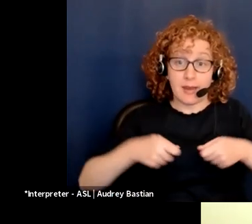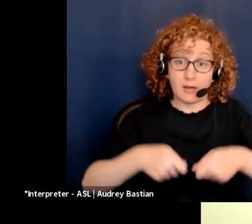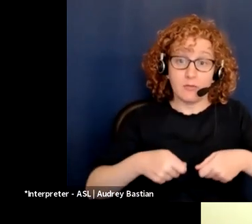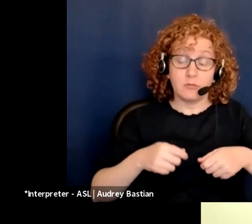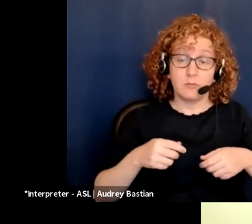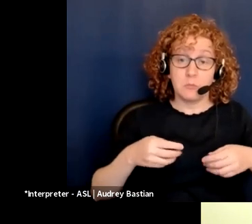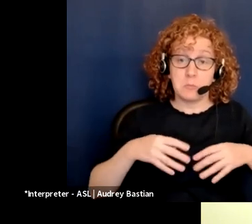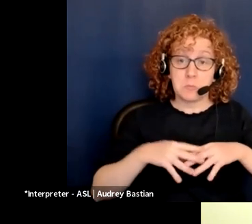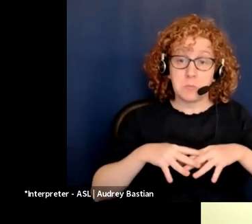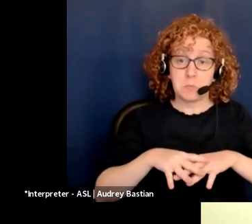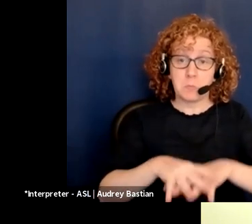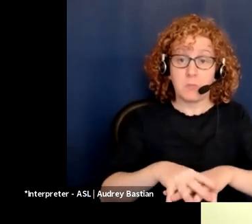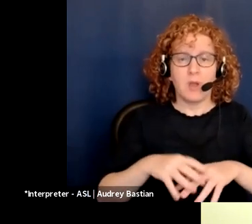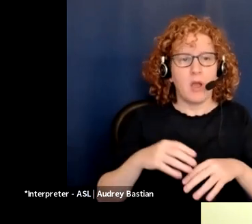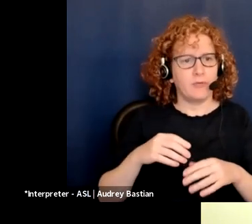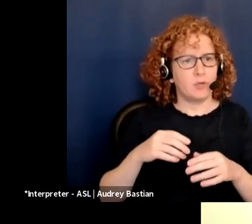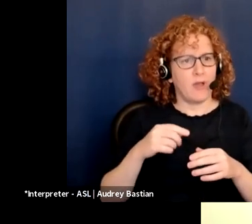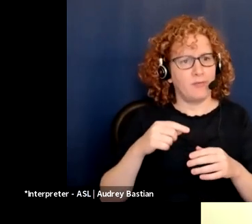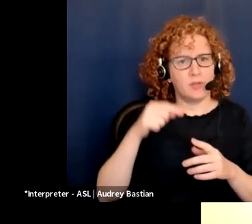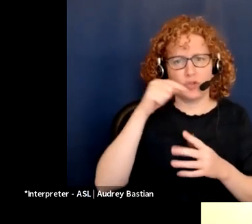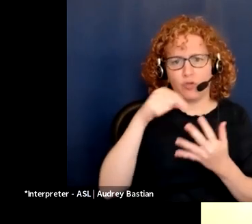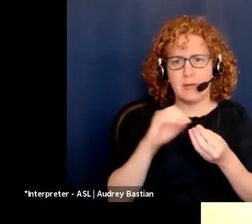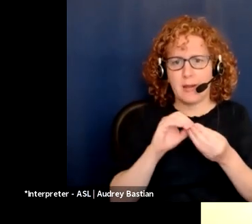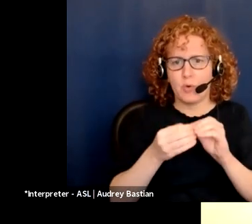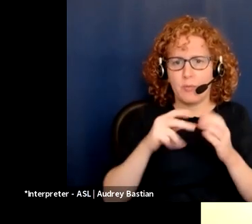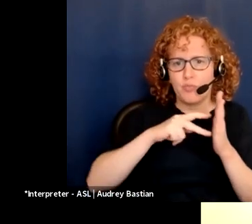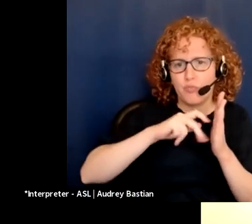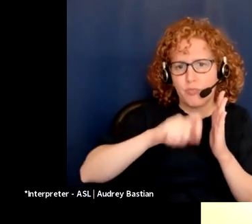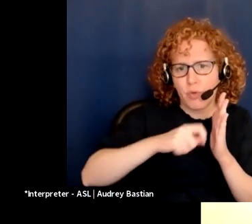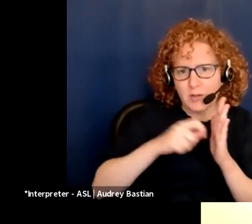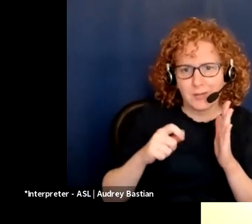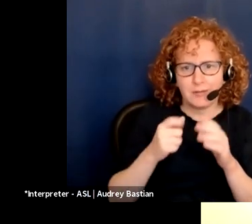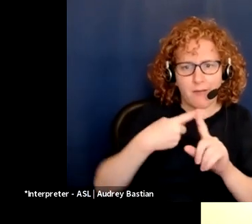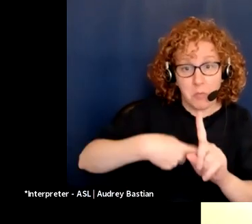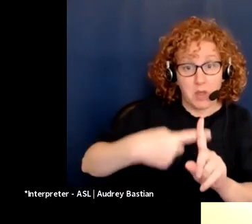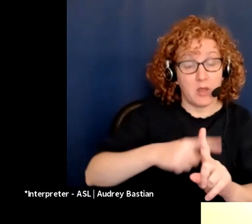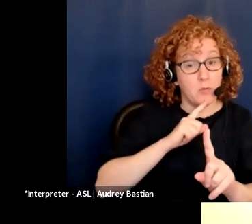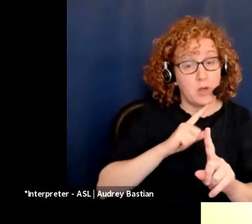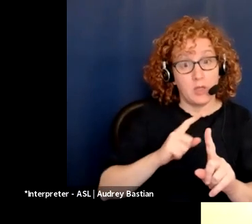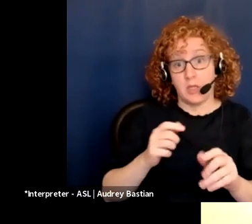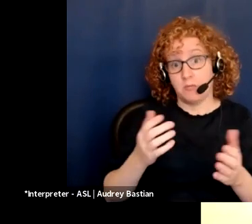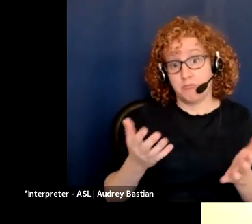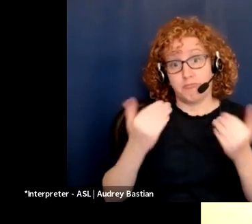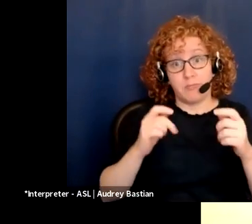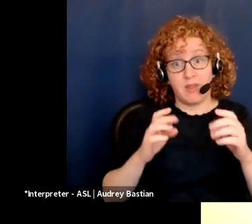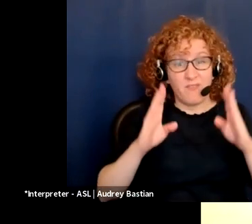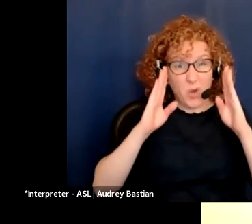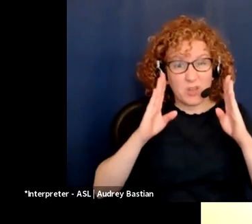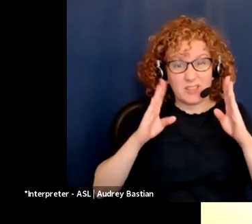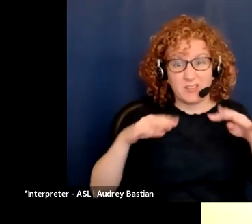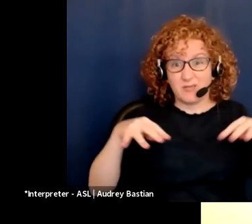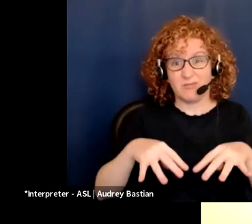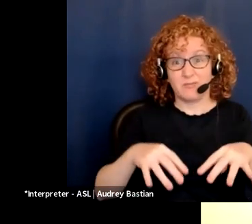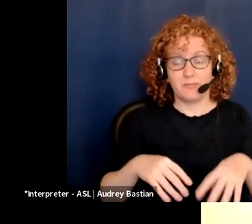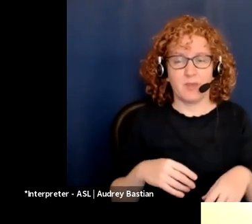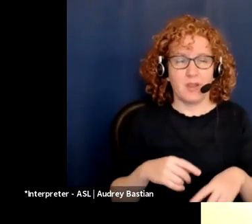certain number of projects a month. And that really kept me focused. I should probably go back to that at some point because I